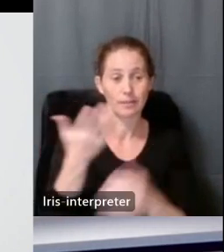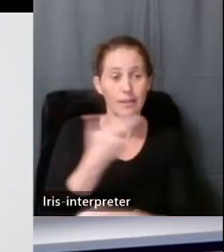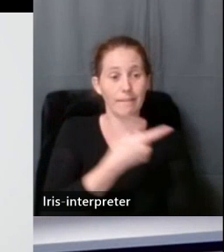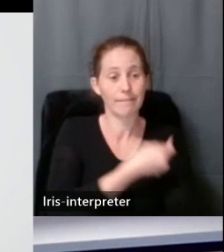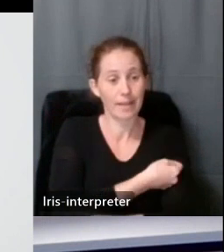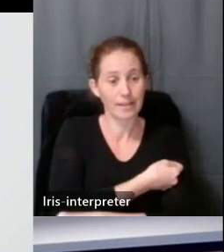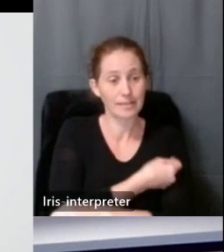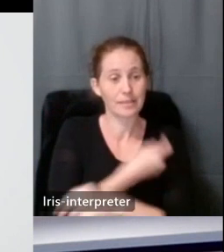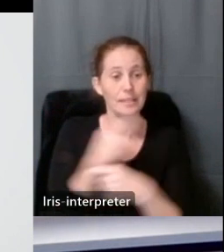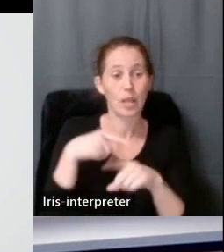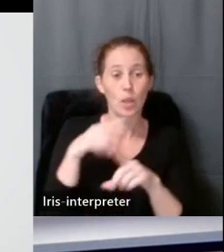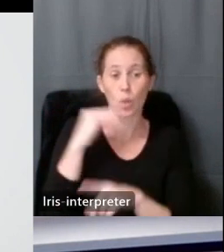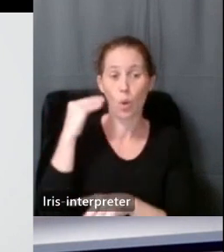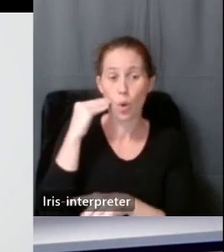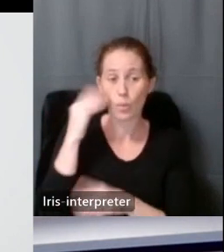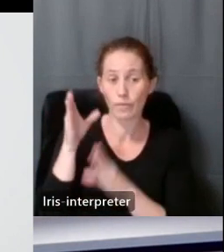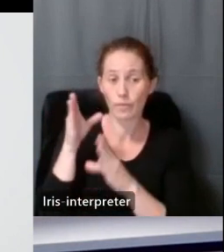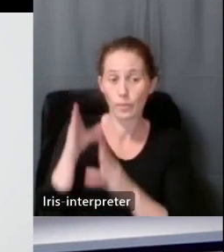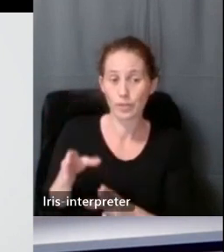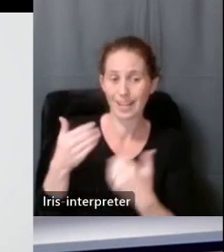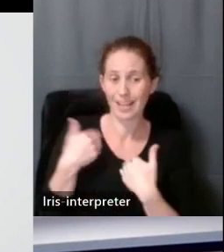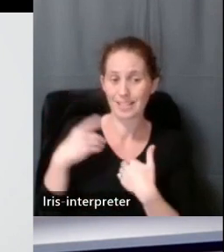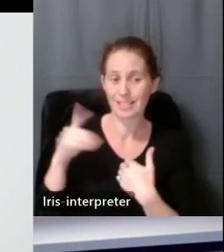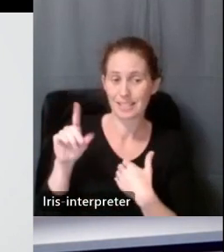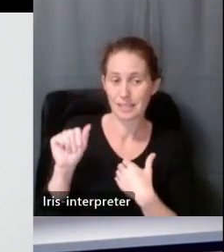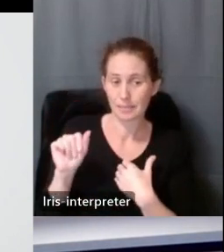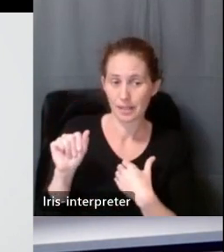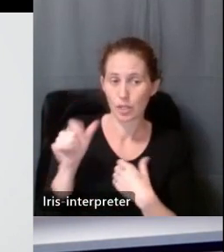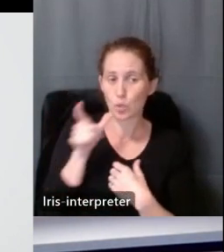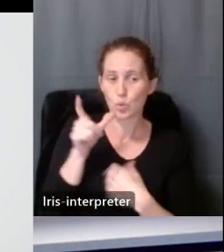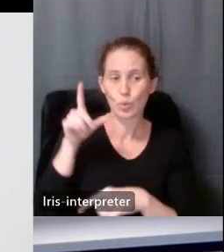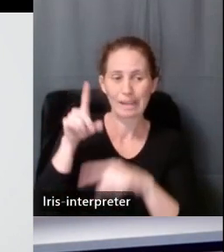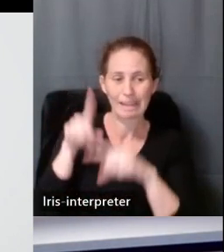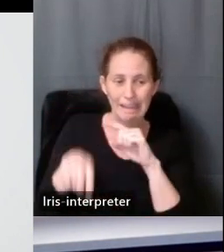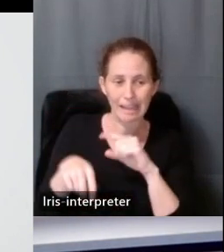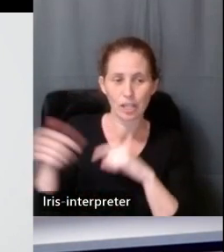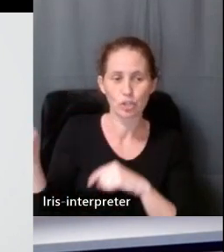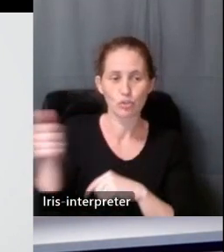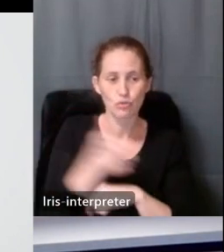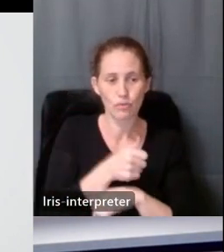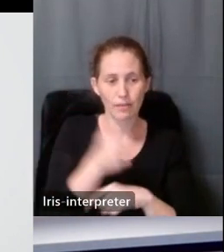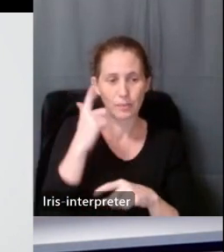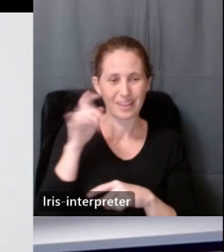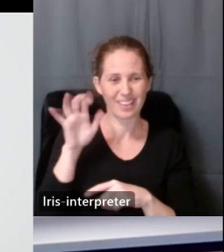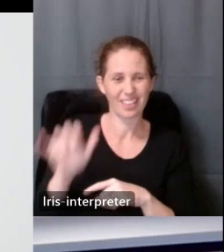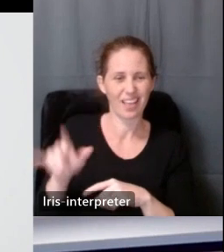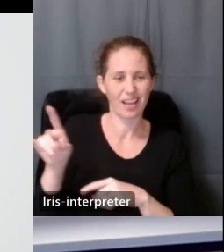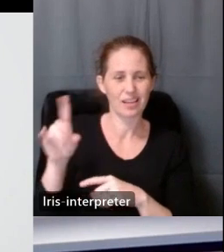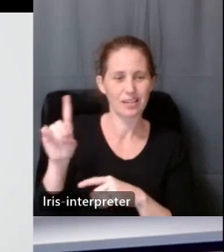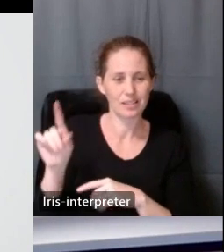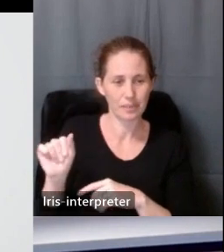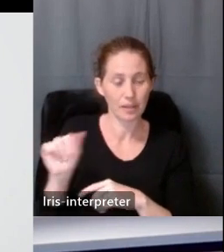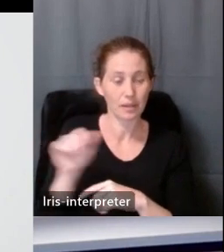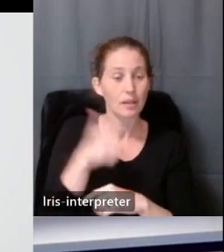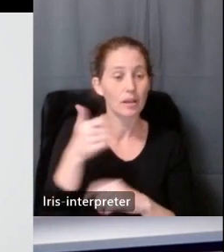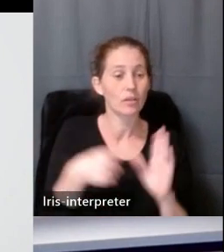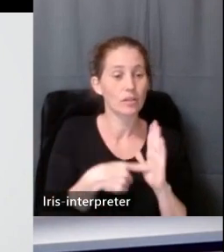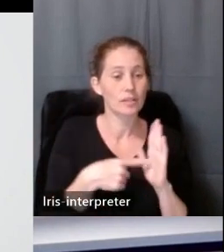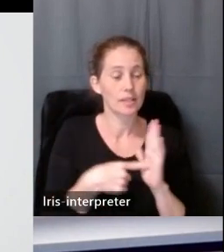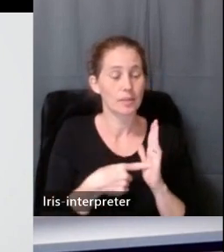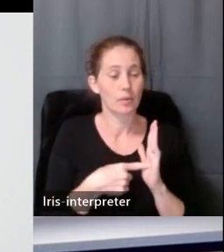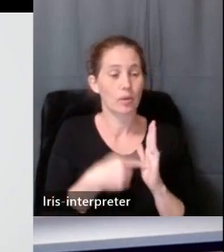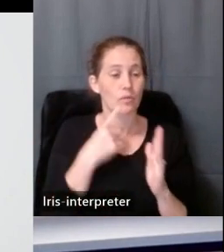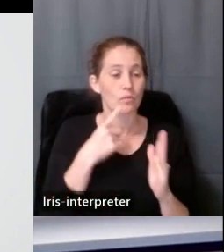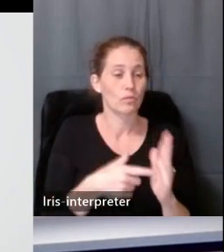vaccines in the home of a person with a disability who is unable to travel because of their disability. Another example